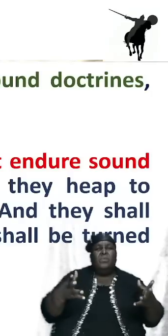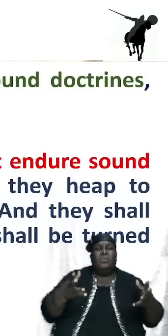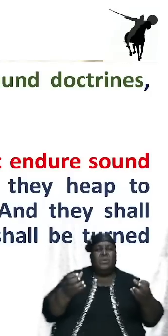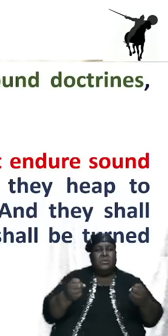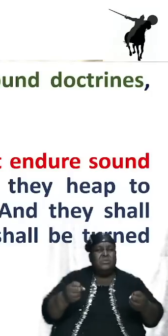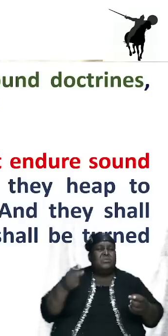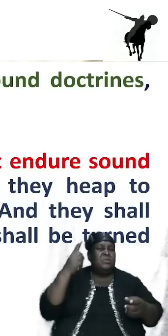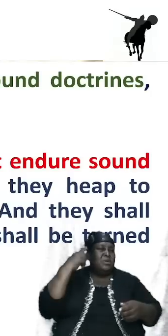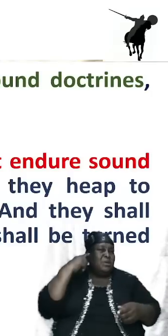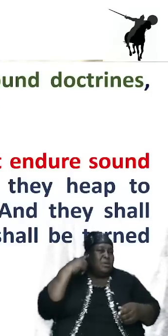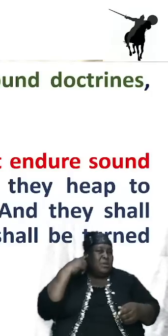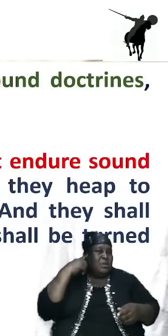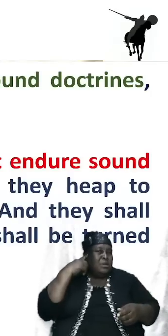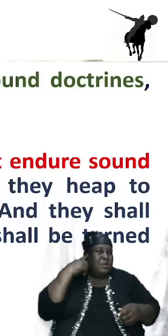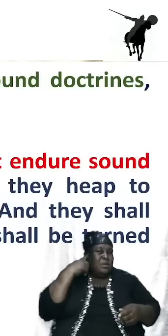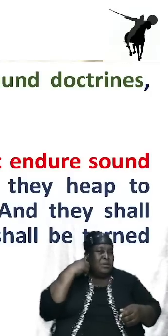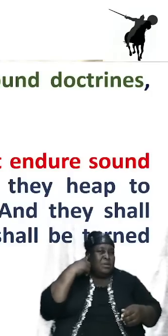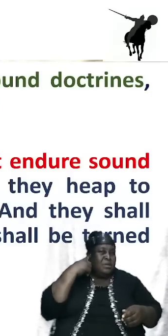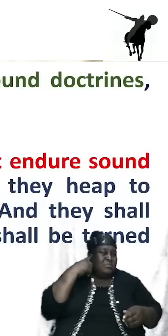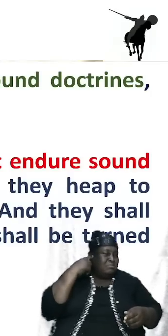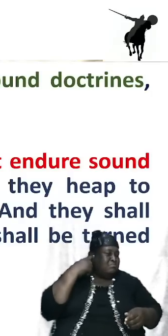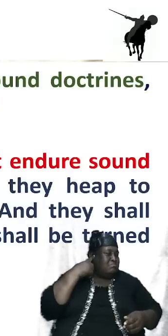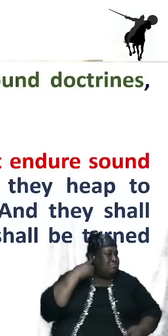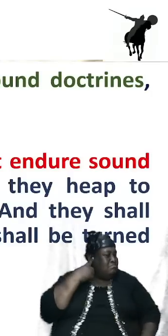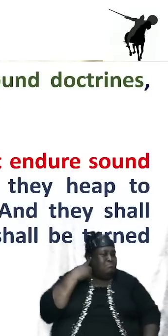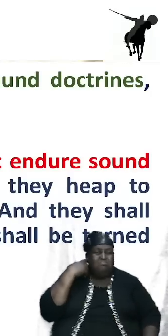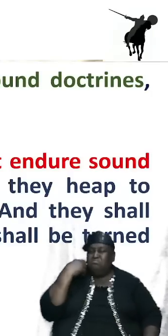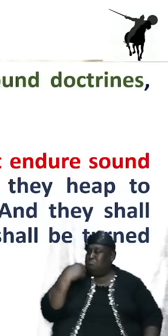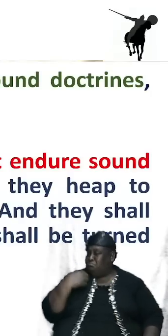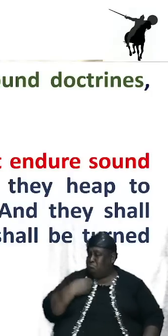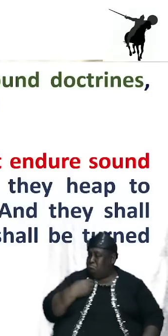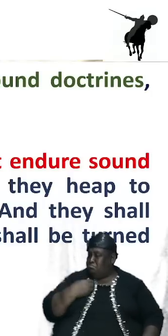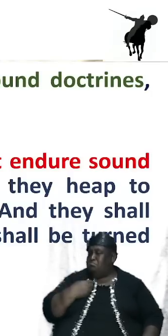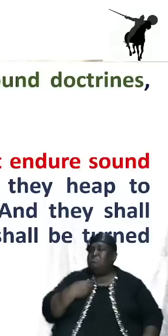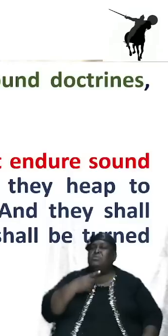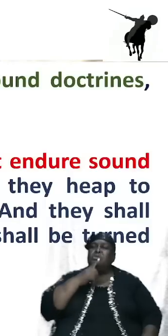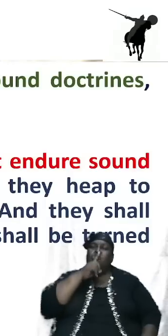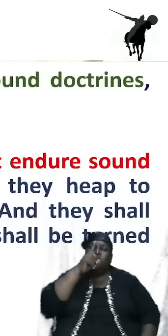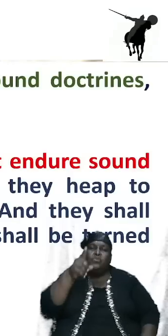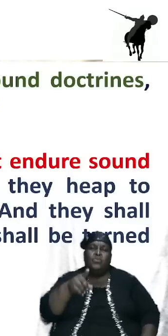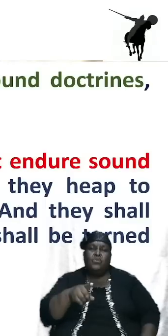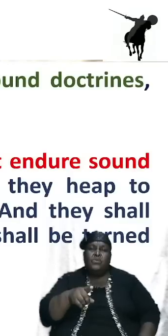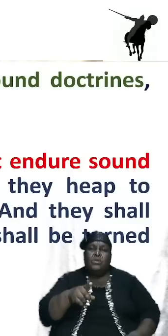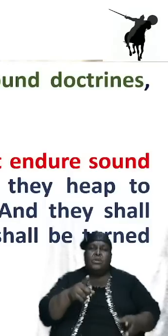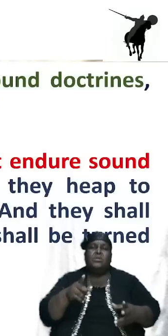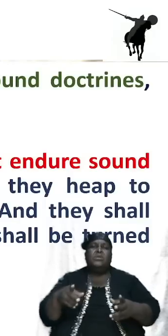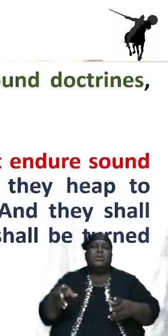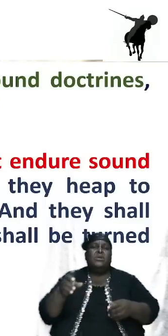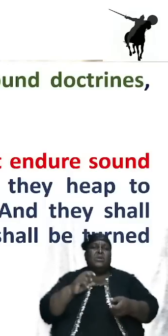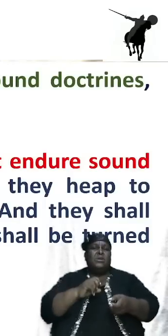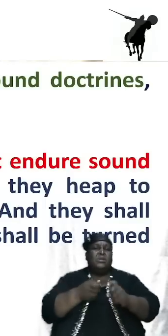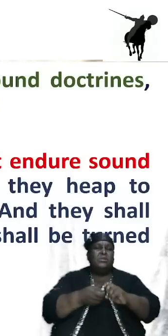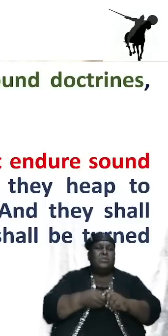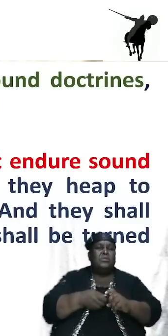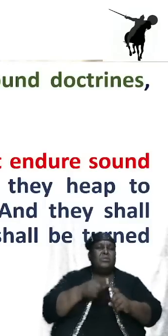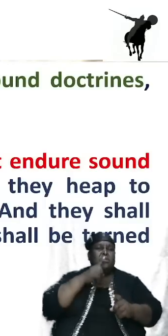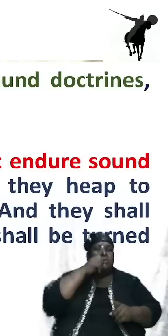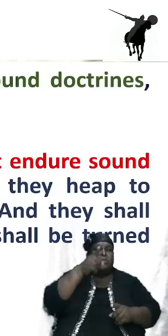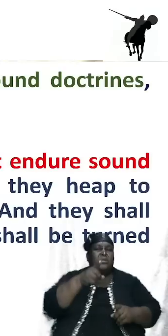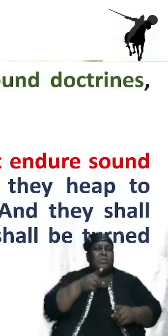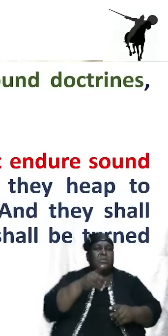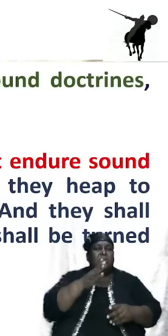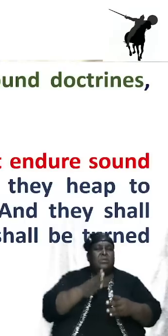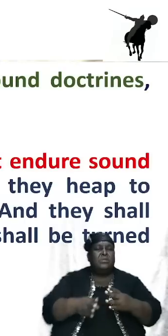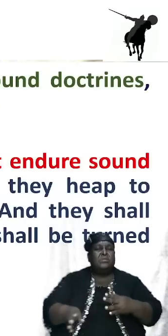turn their ears away from the truth and turn aside to myths. If you look at that